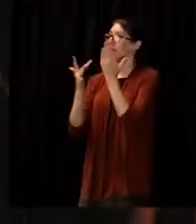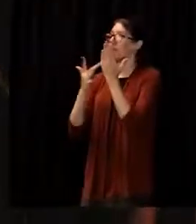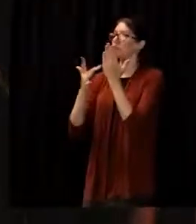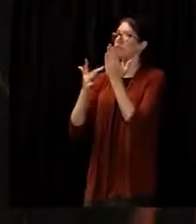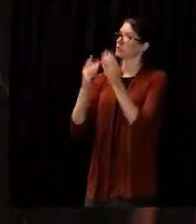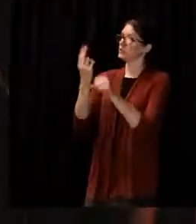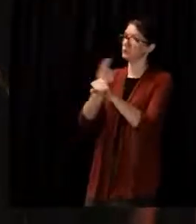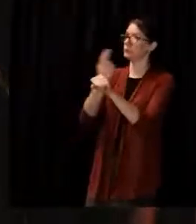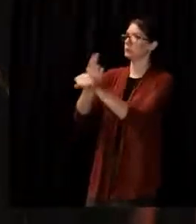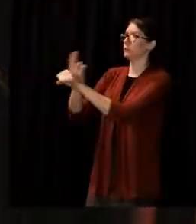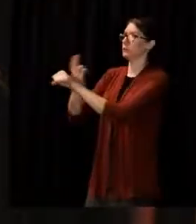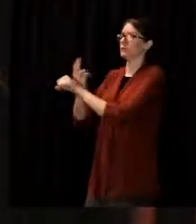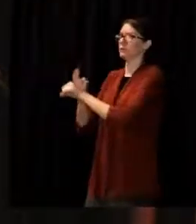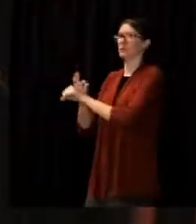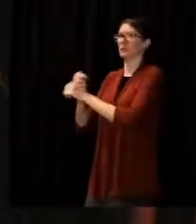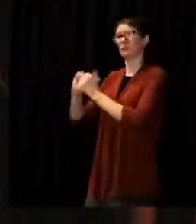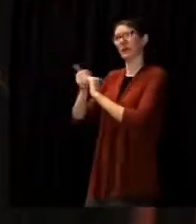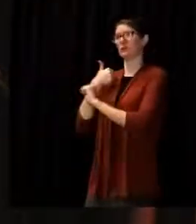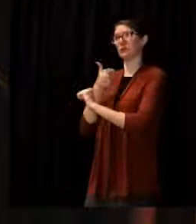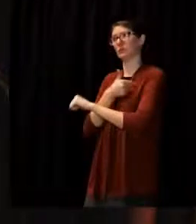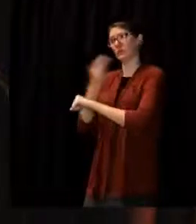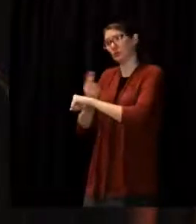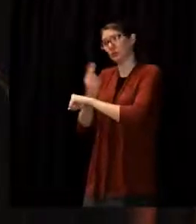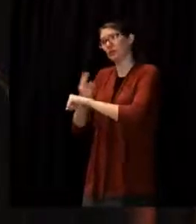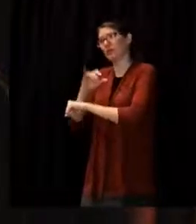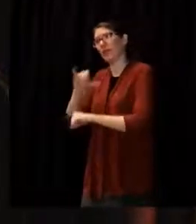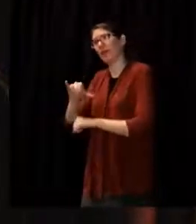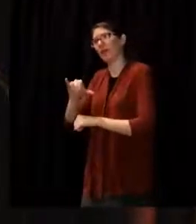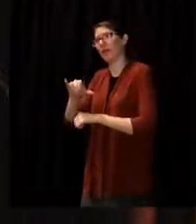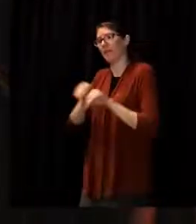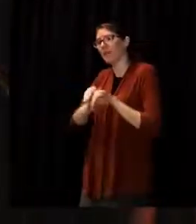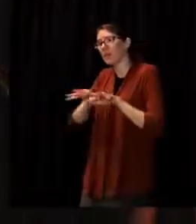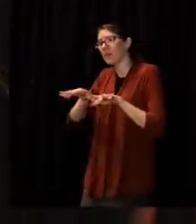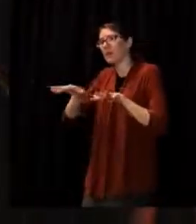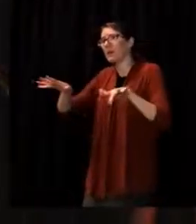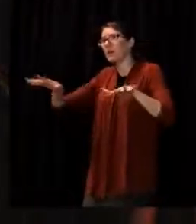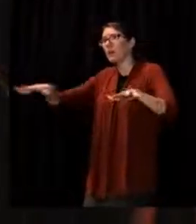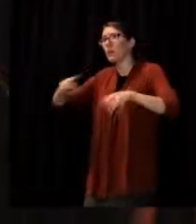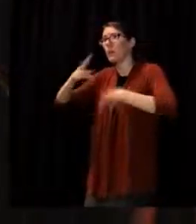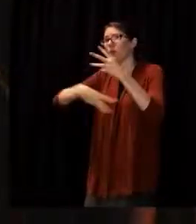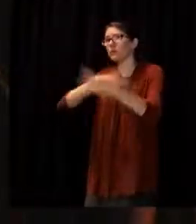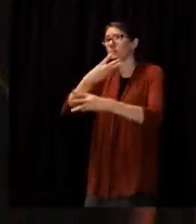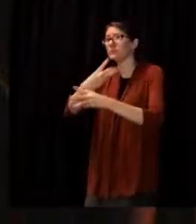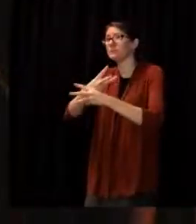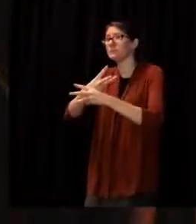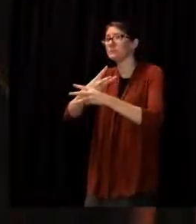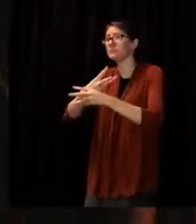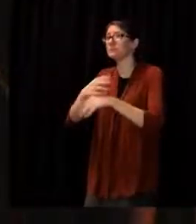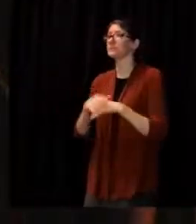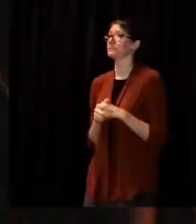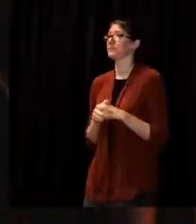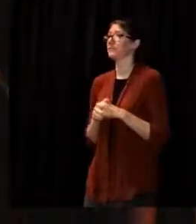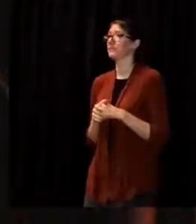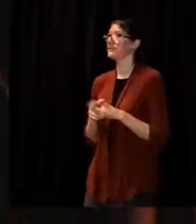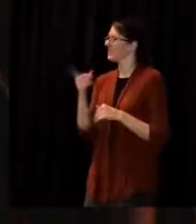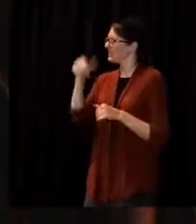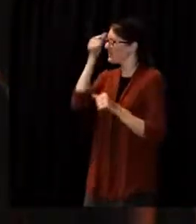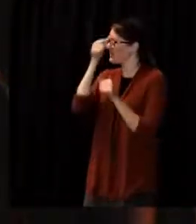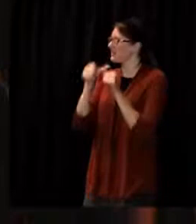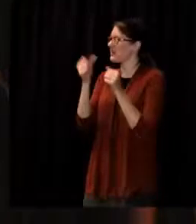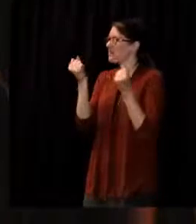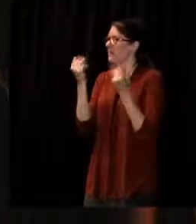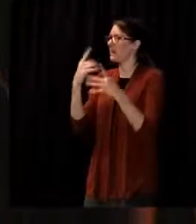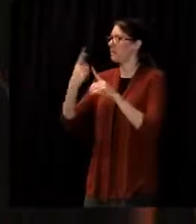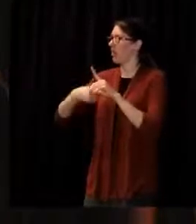for us is, to what degree can we leverage it and use it throughout the world? And we can. Y'all might remember many months ago, we